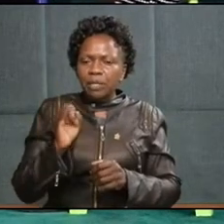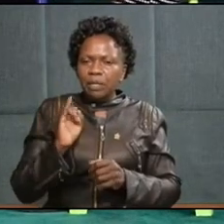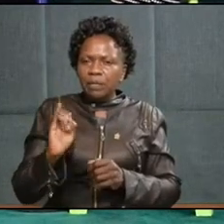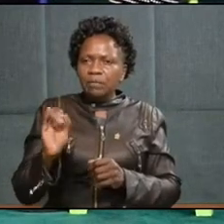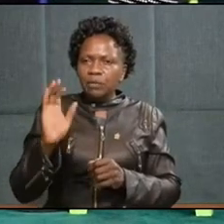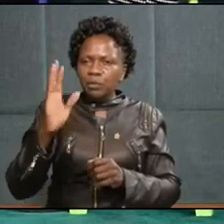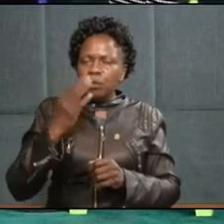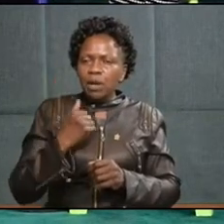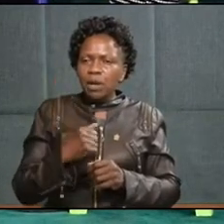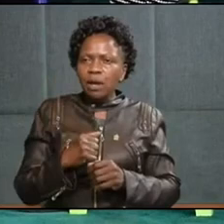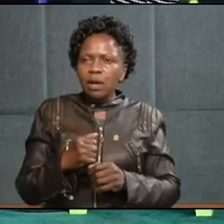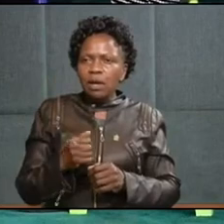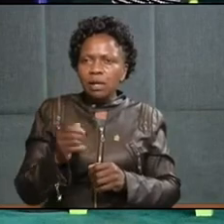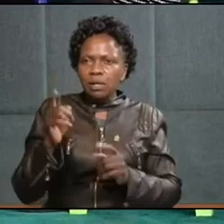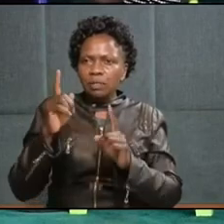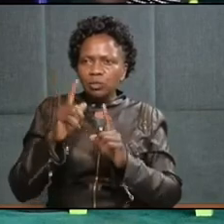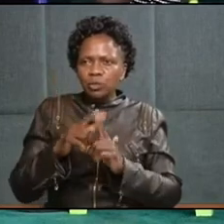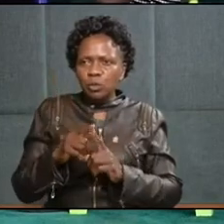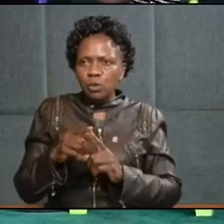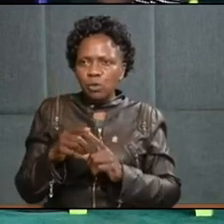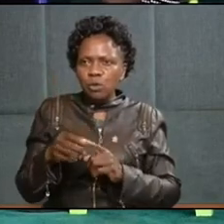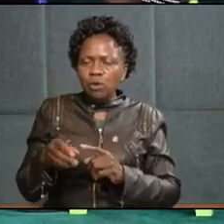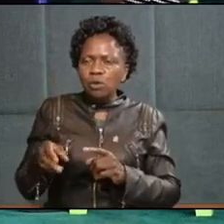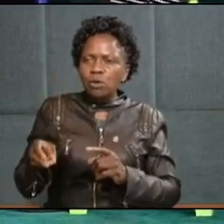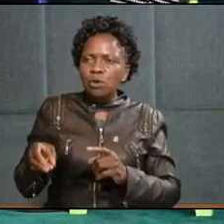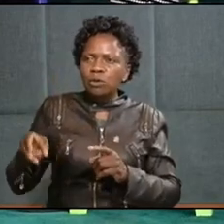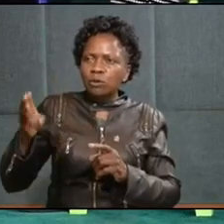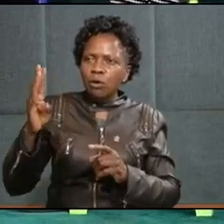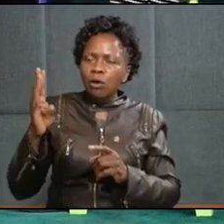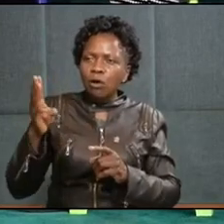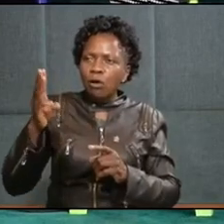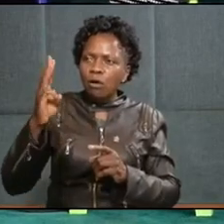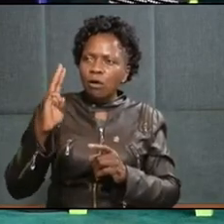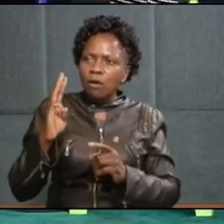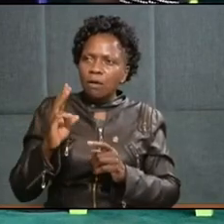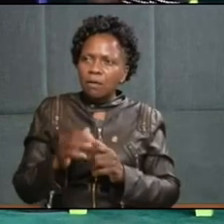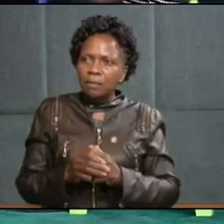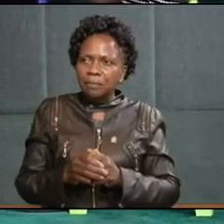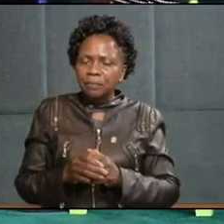grow, if you want to